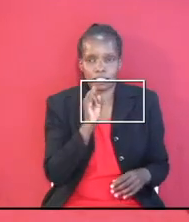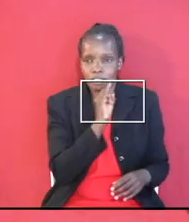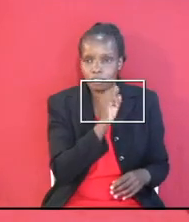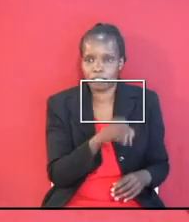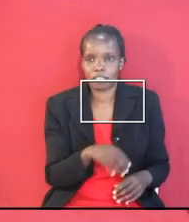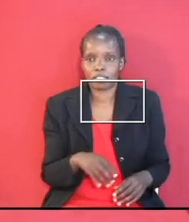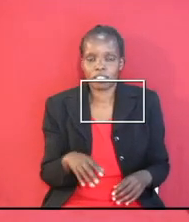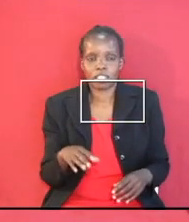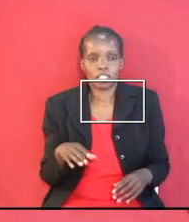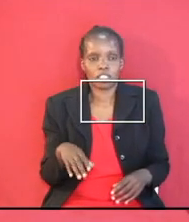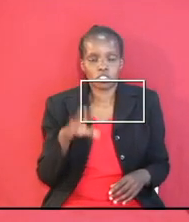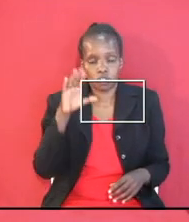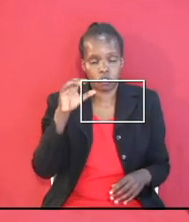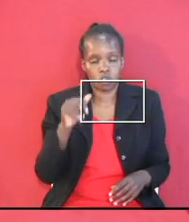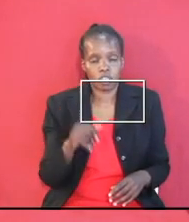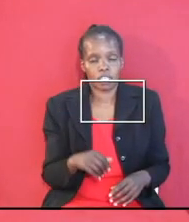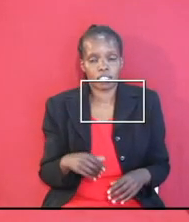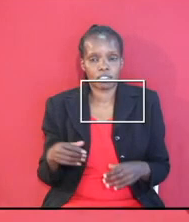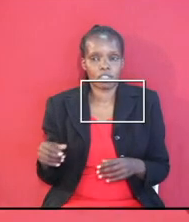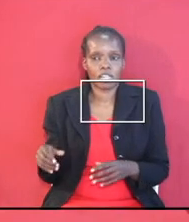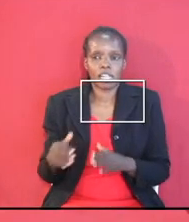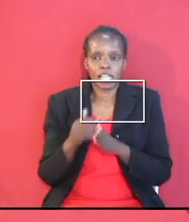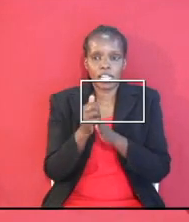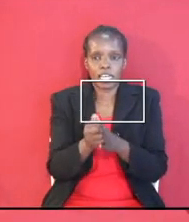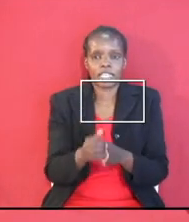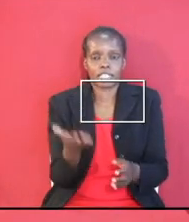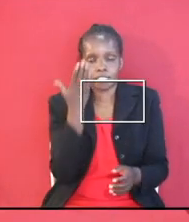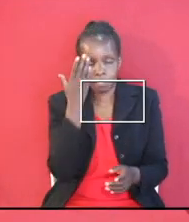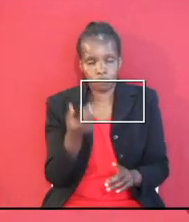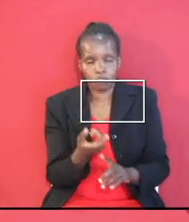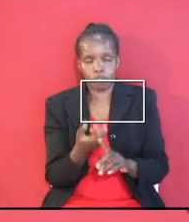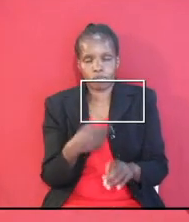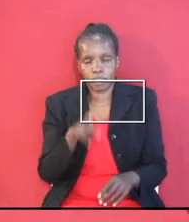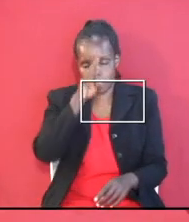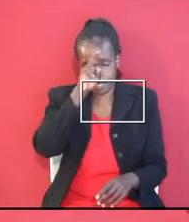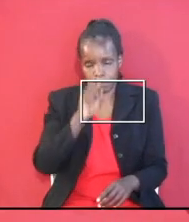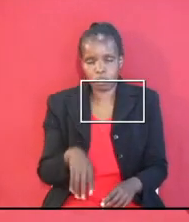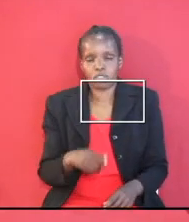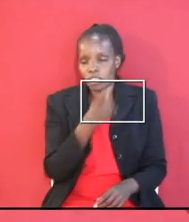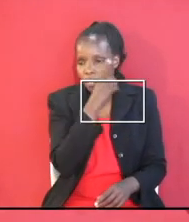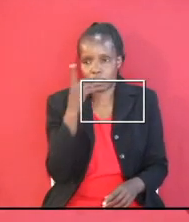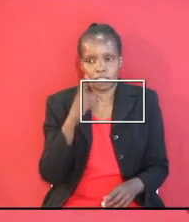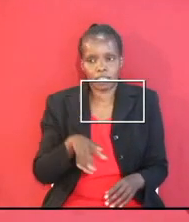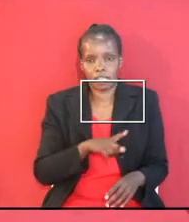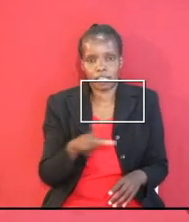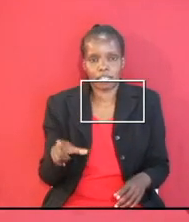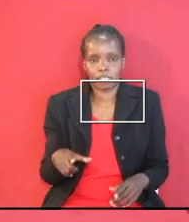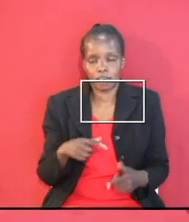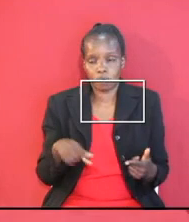was called and he was told to lead the Israelites from Egypt through the wilderness to the promised land. When Moses was